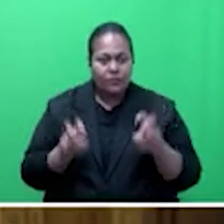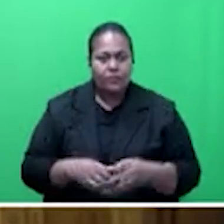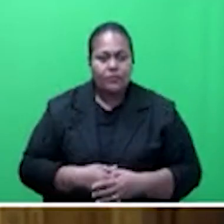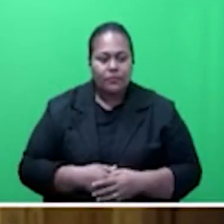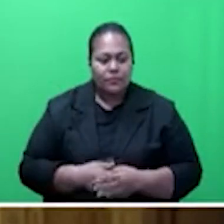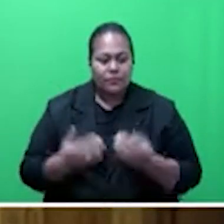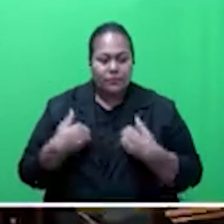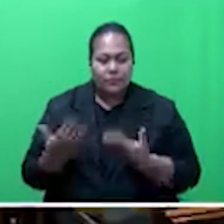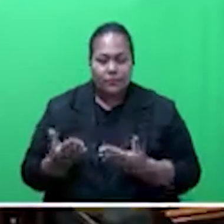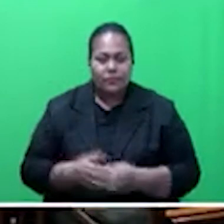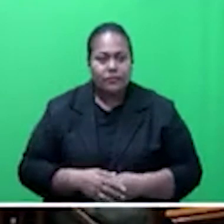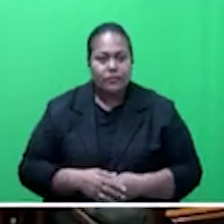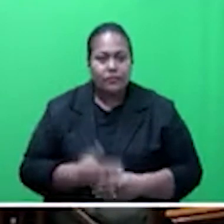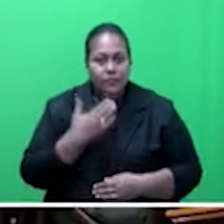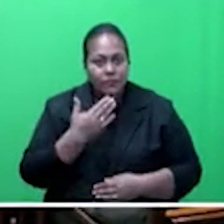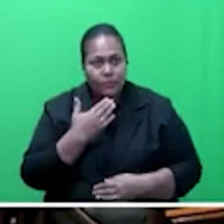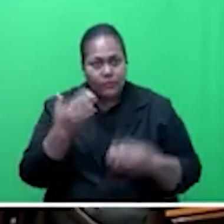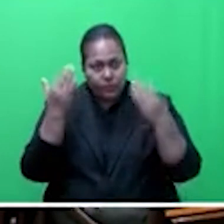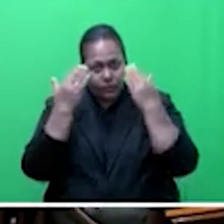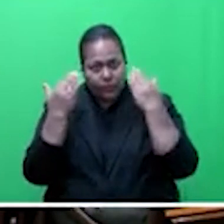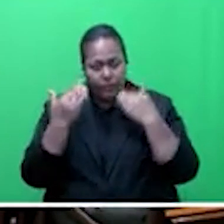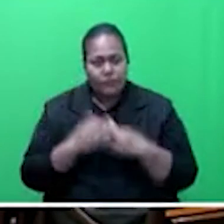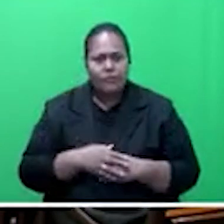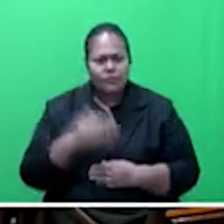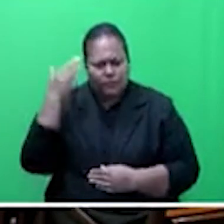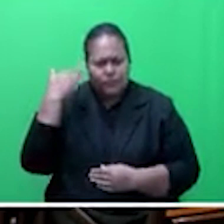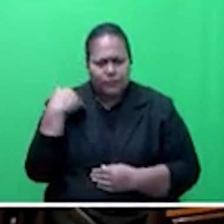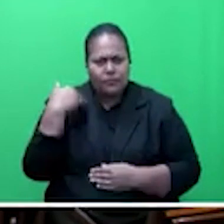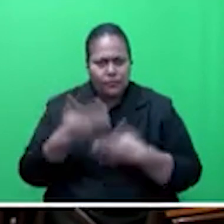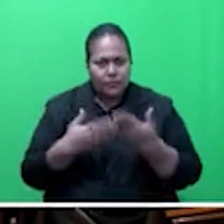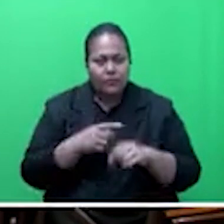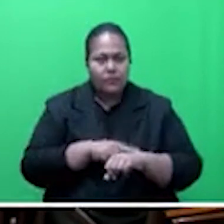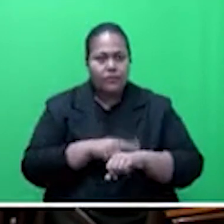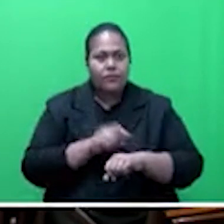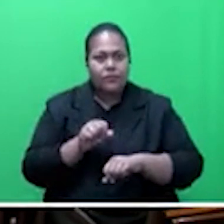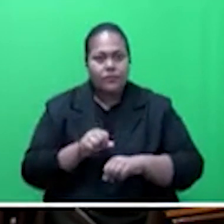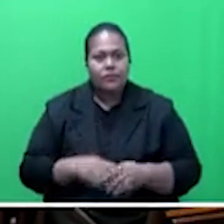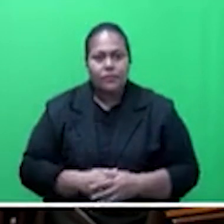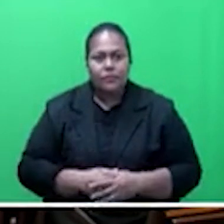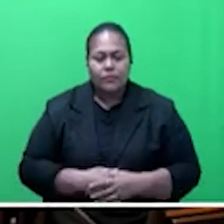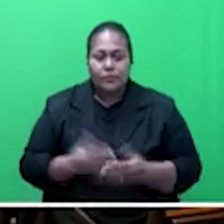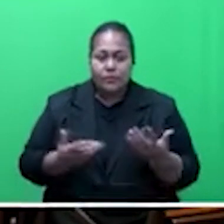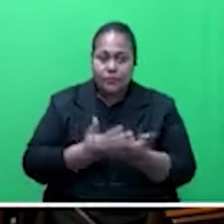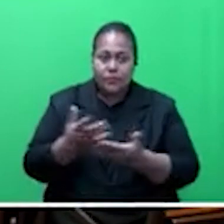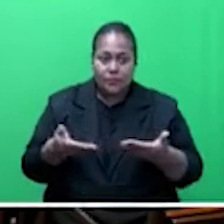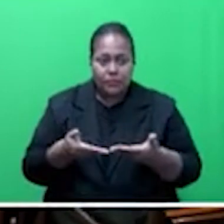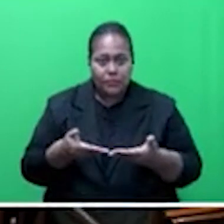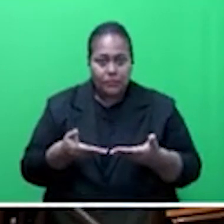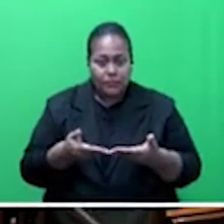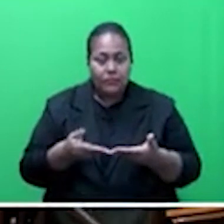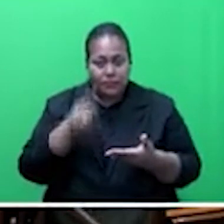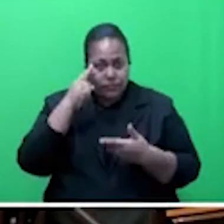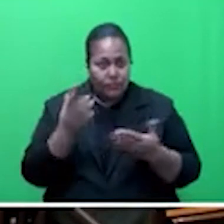You have the floor, sir. Thank you, Mr. Speaker. Sir, Mr. Speaker, sir, I'll be very brief in the interest of time, but however, as discussed in the introduction of this particular